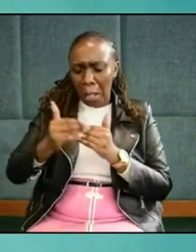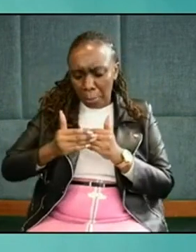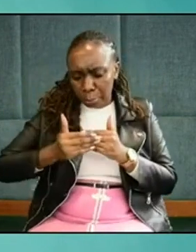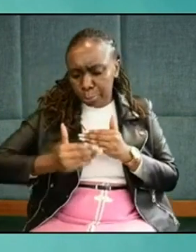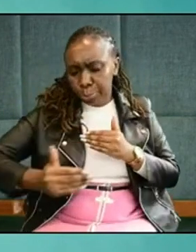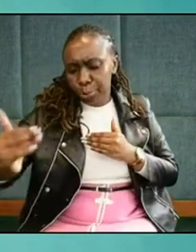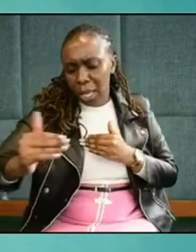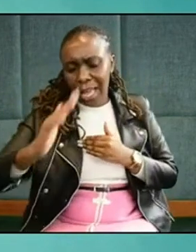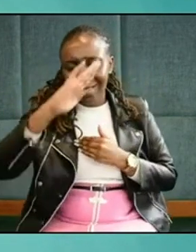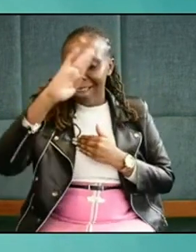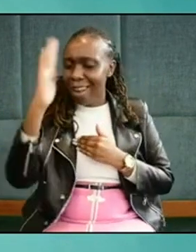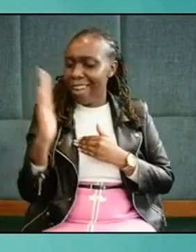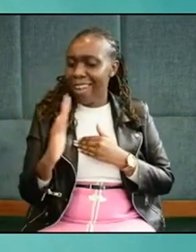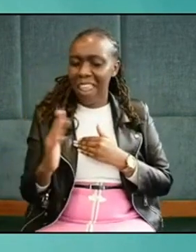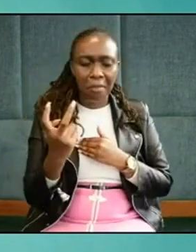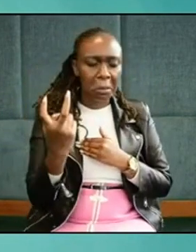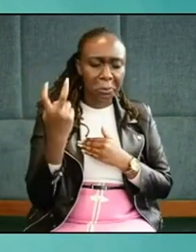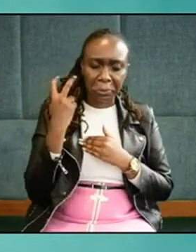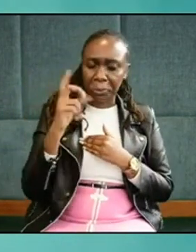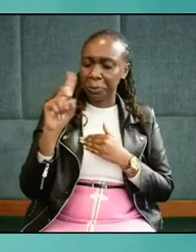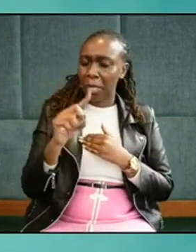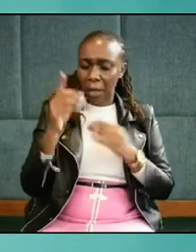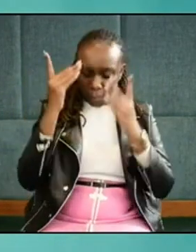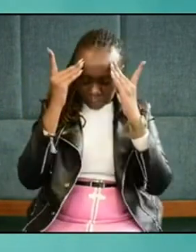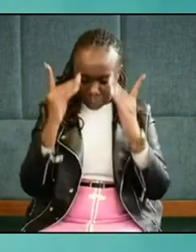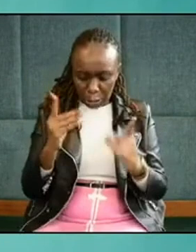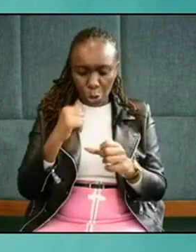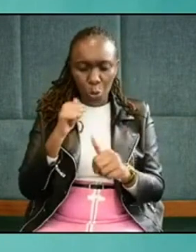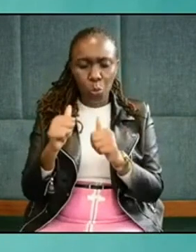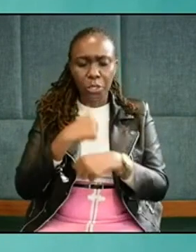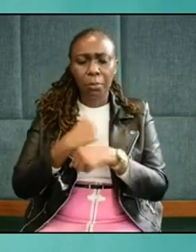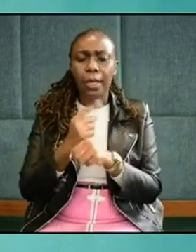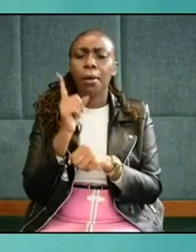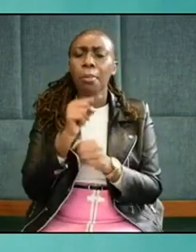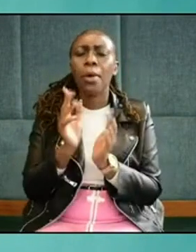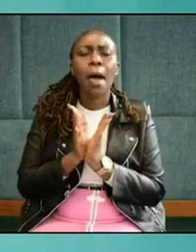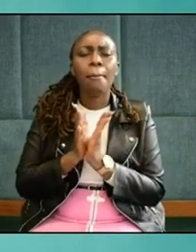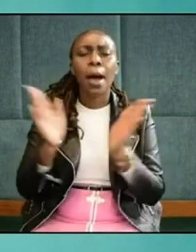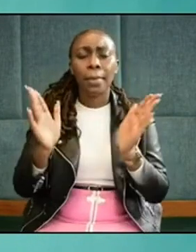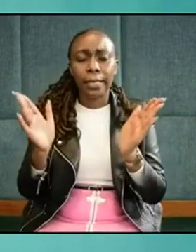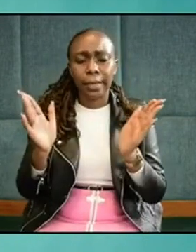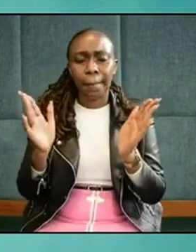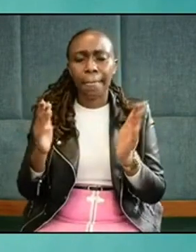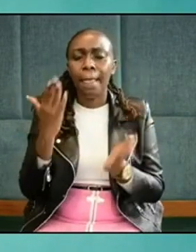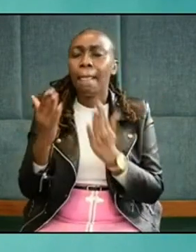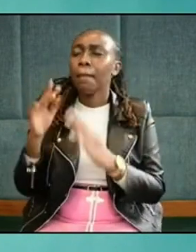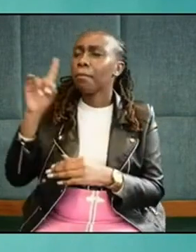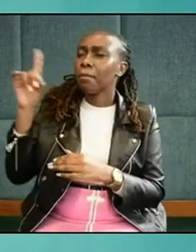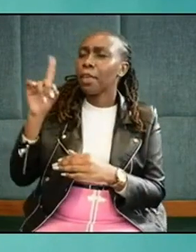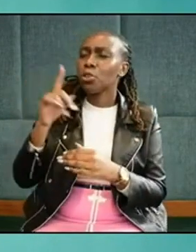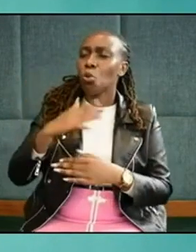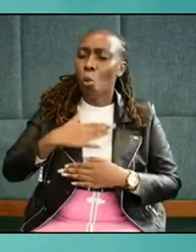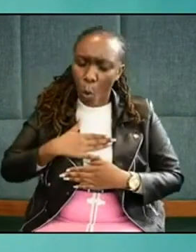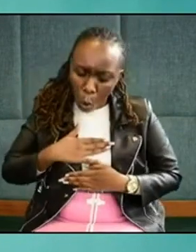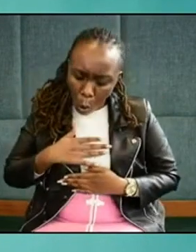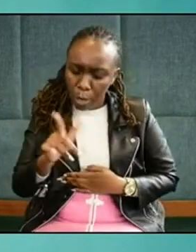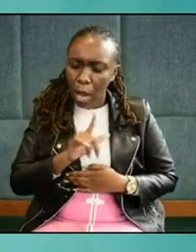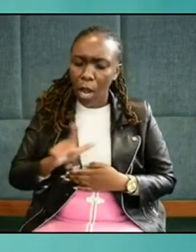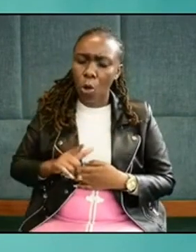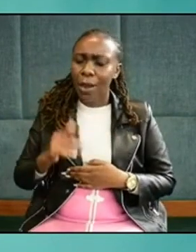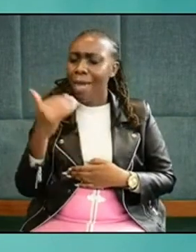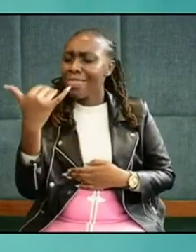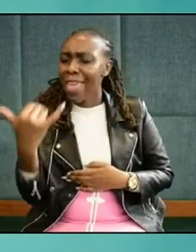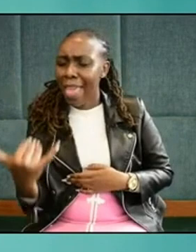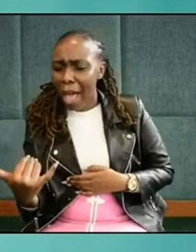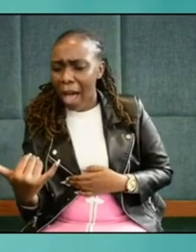they may never ever look back for this decision that they have made publicly, dear Father. May you honor them, dear Lord. The